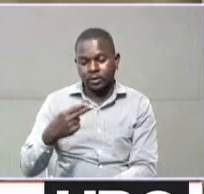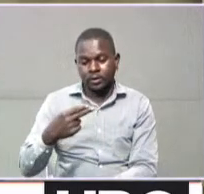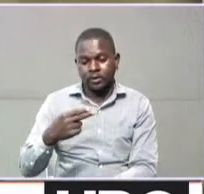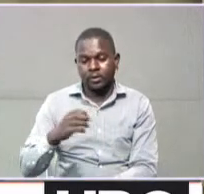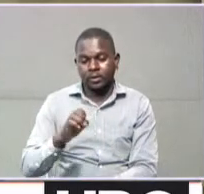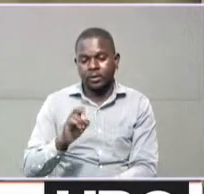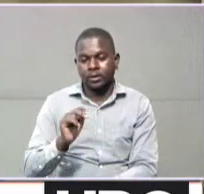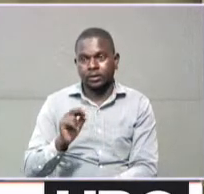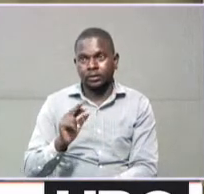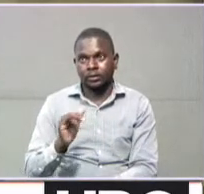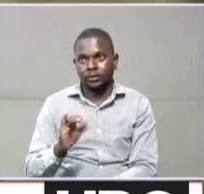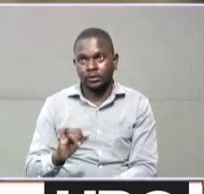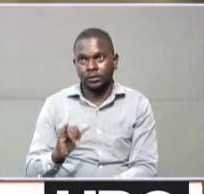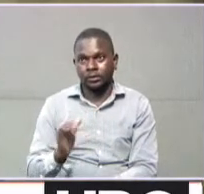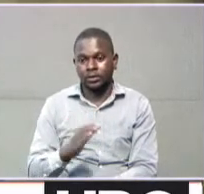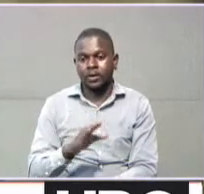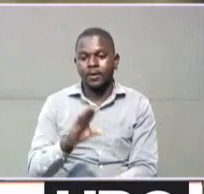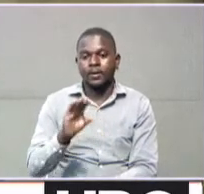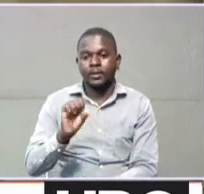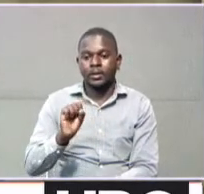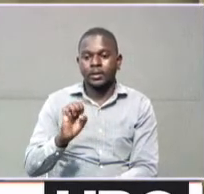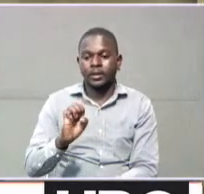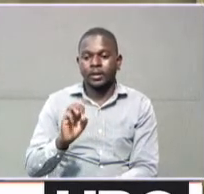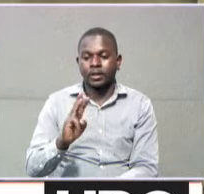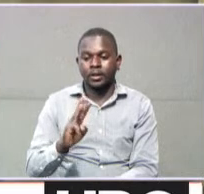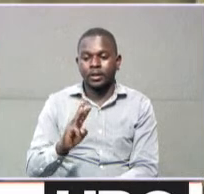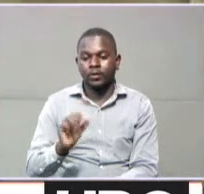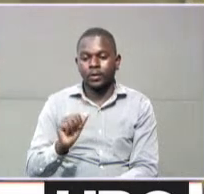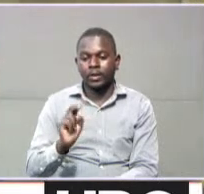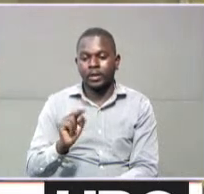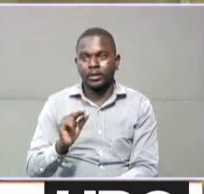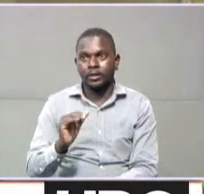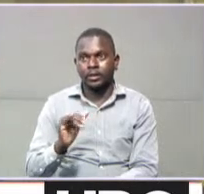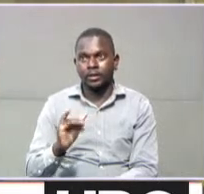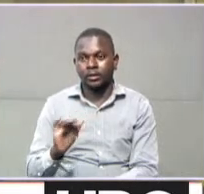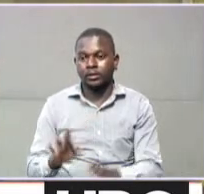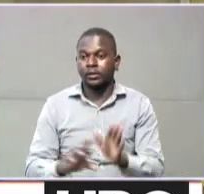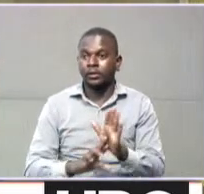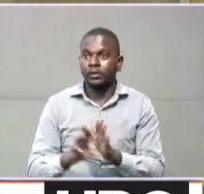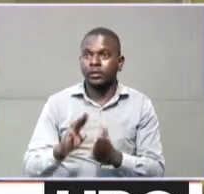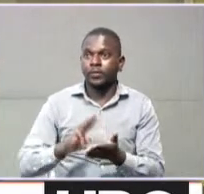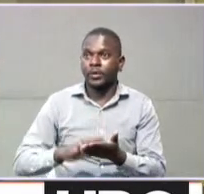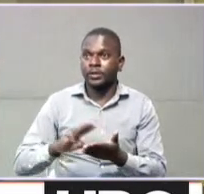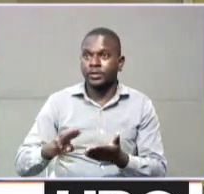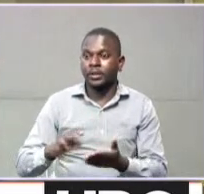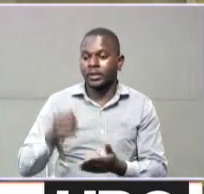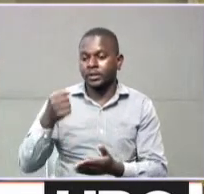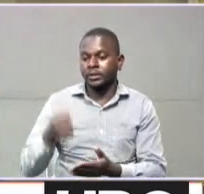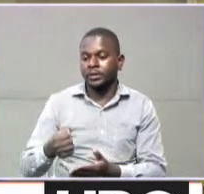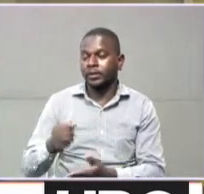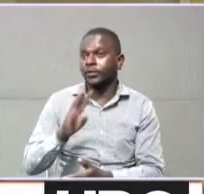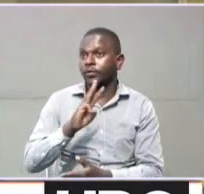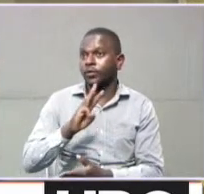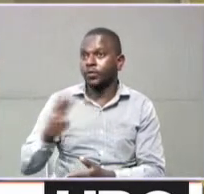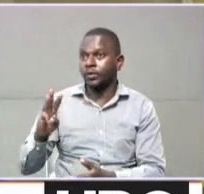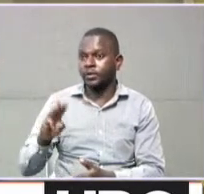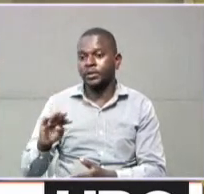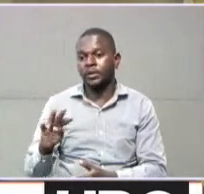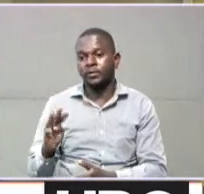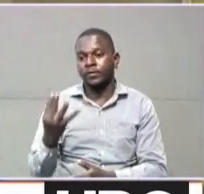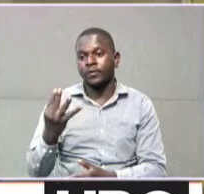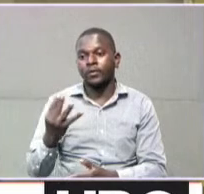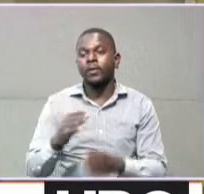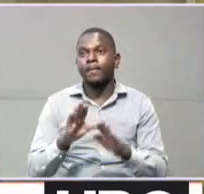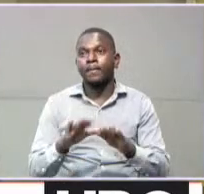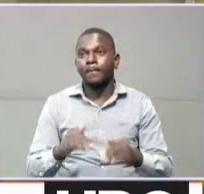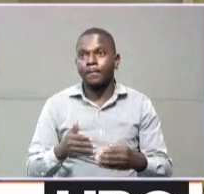bazira sevanyana former member who represented massacre southwest in the fourth pyramid and current